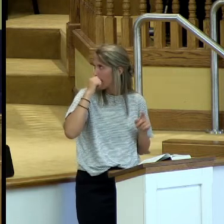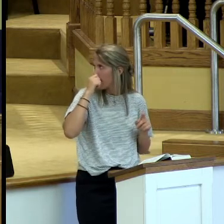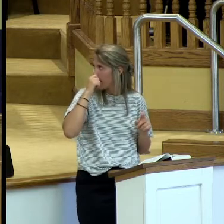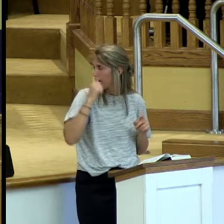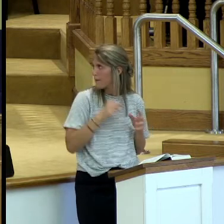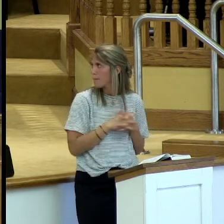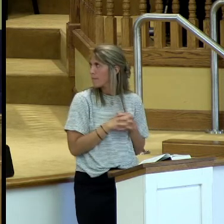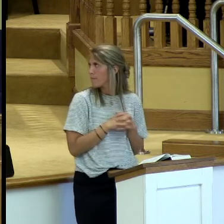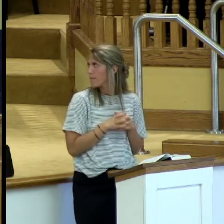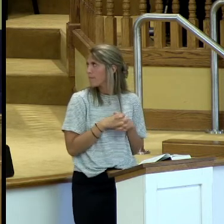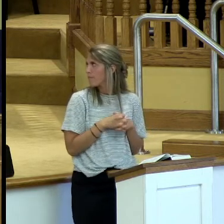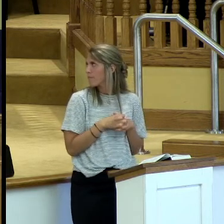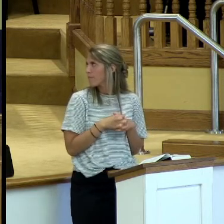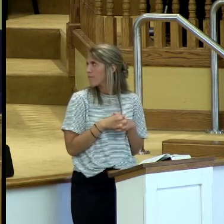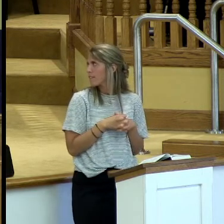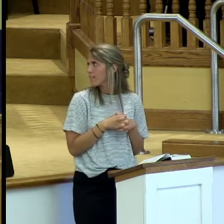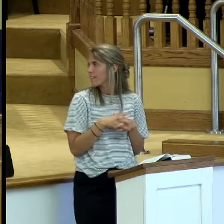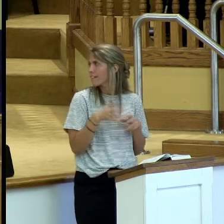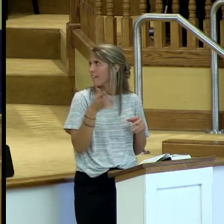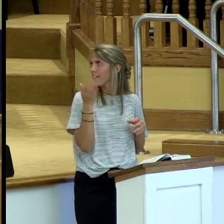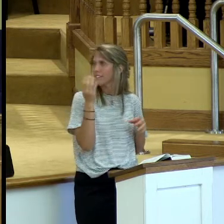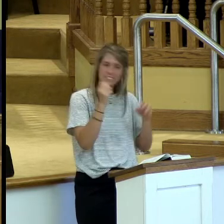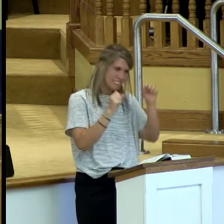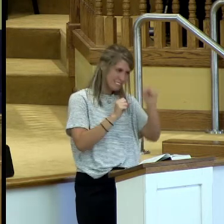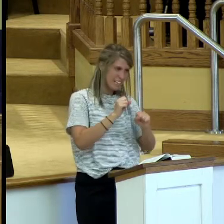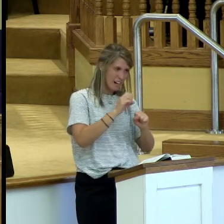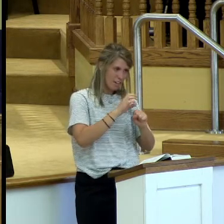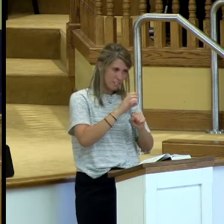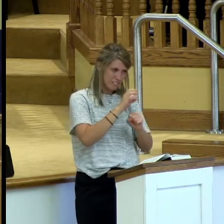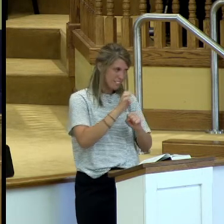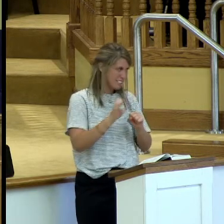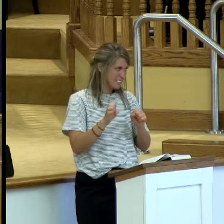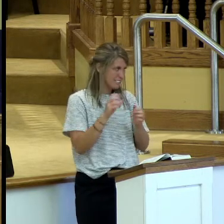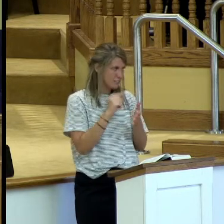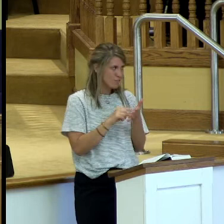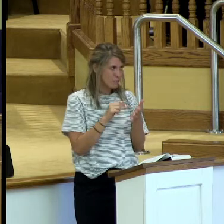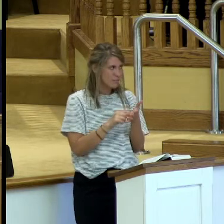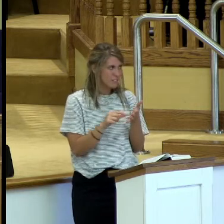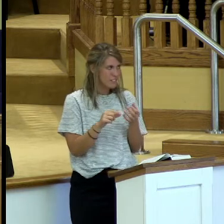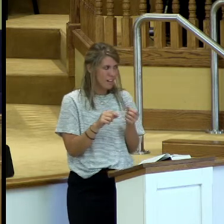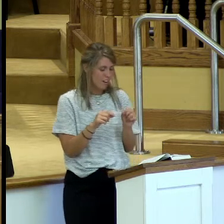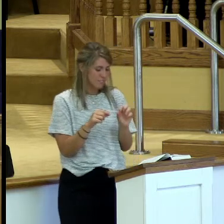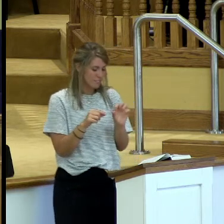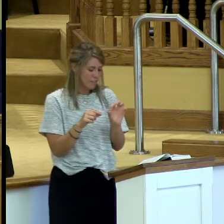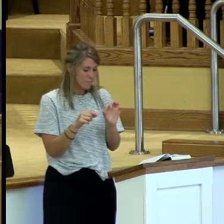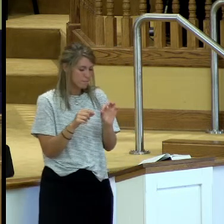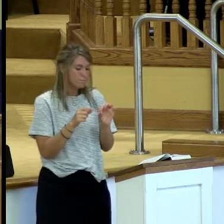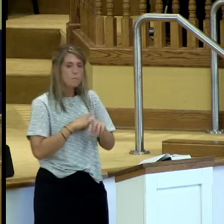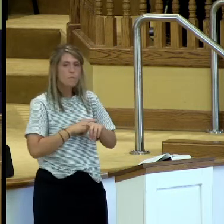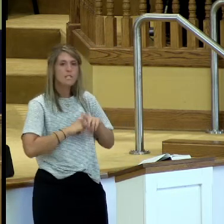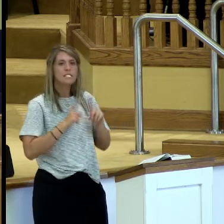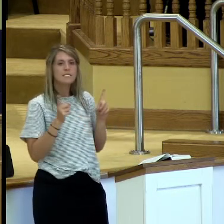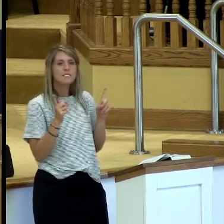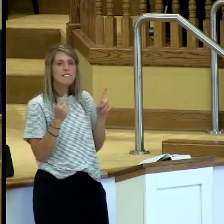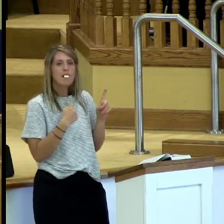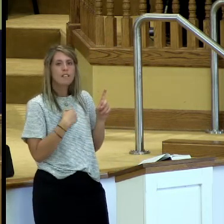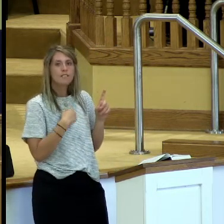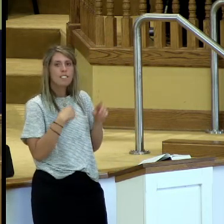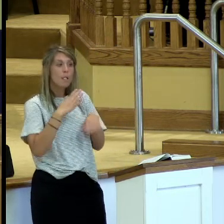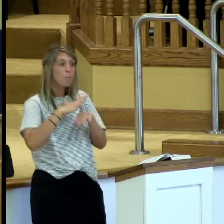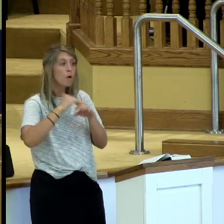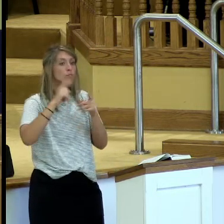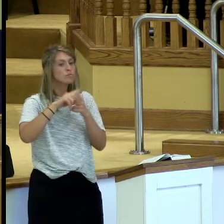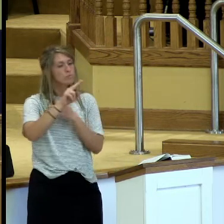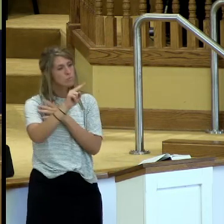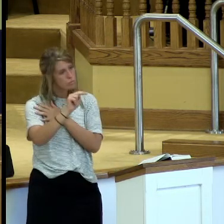The outmost, whatever, way yonder, southeastern scripture, yonder. But I'm not. I'm